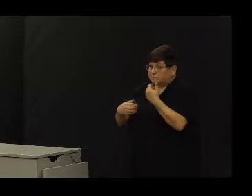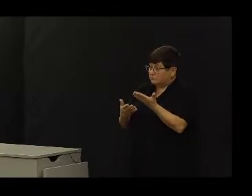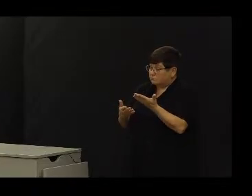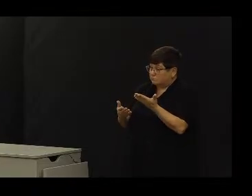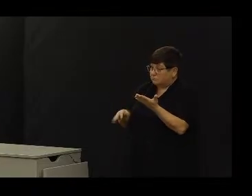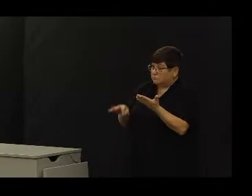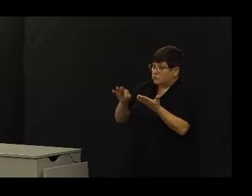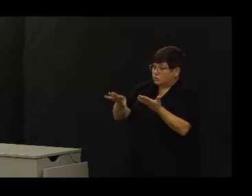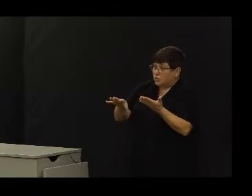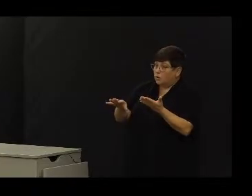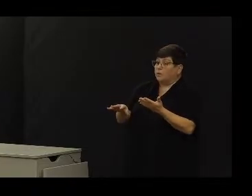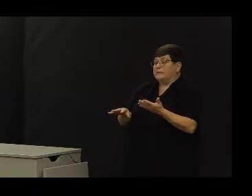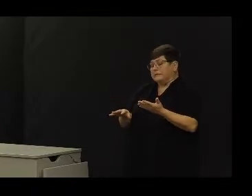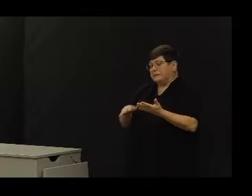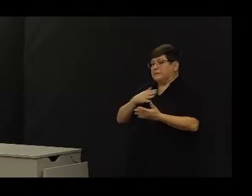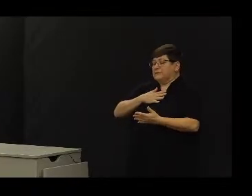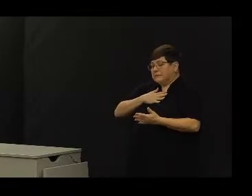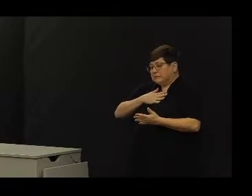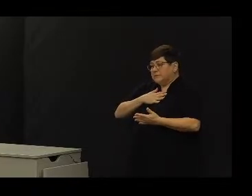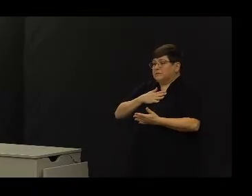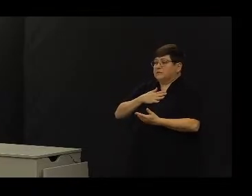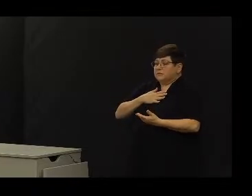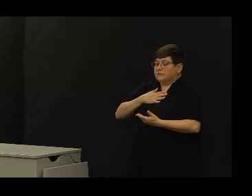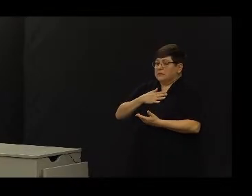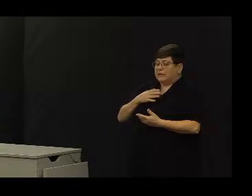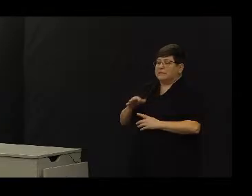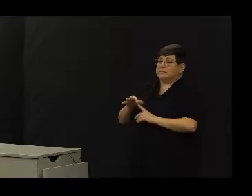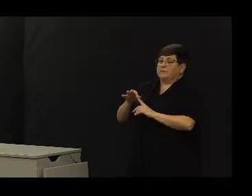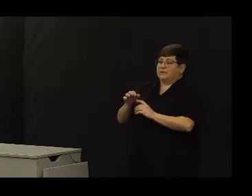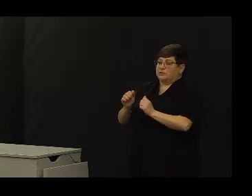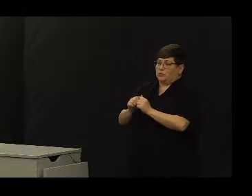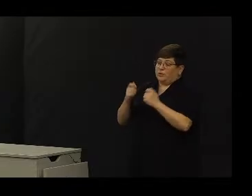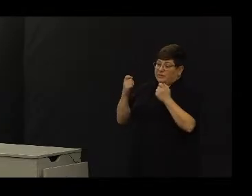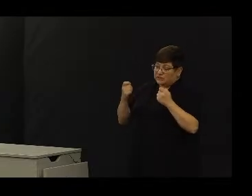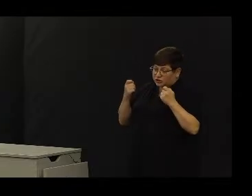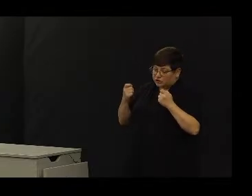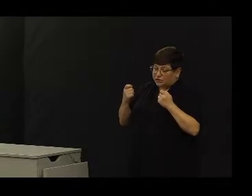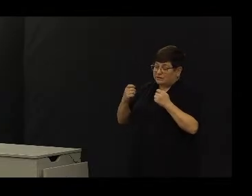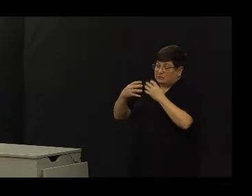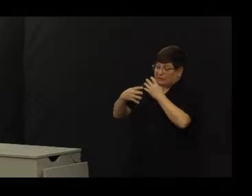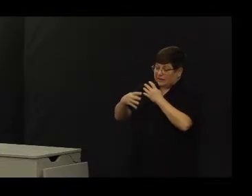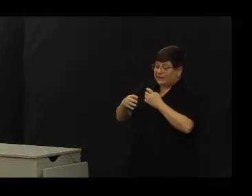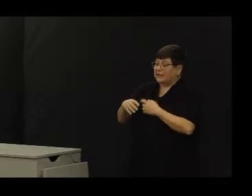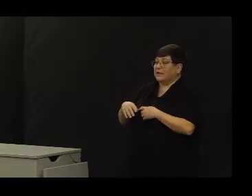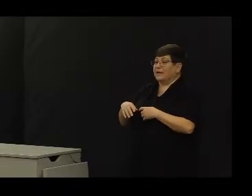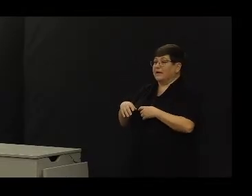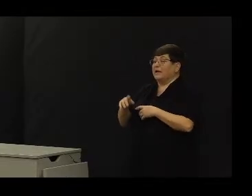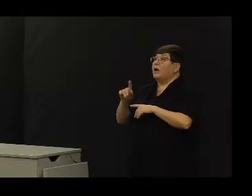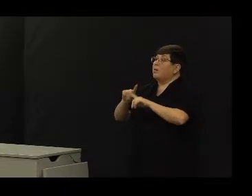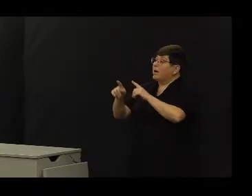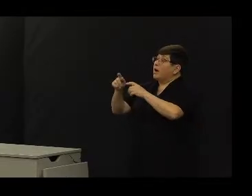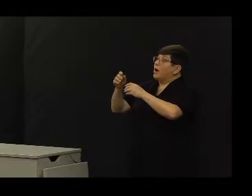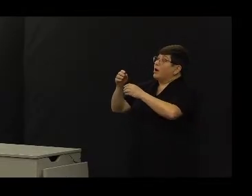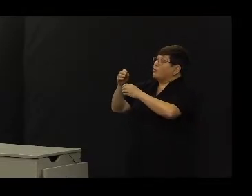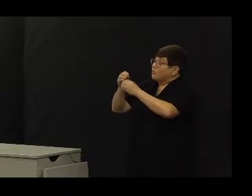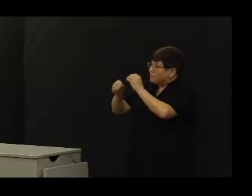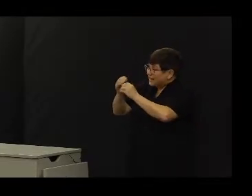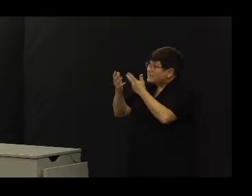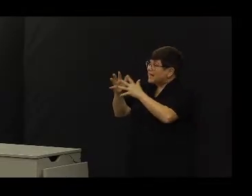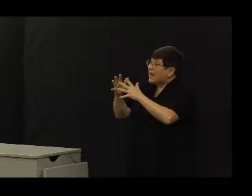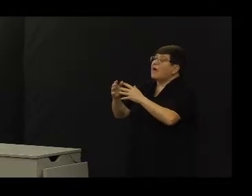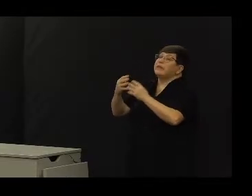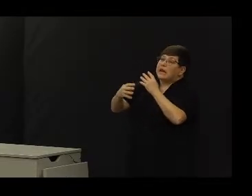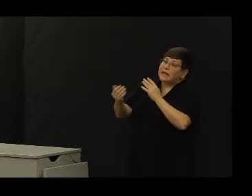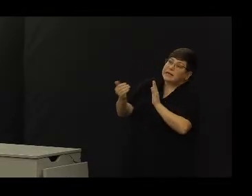that hit me kind of hard, especially with the gym, and then hearing that it was repaired and then it happened again, and